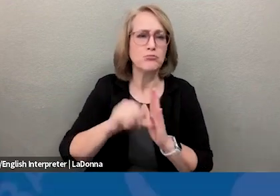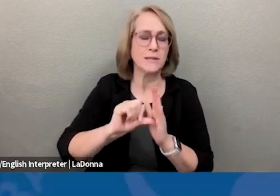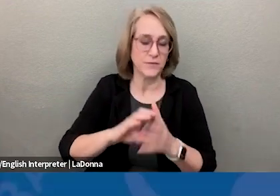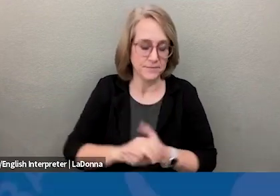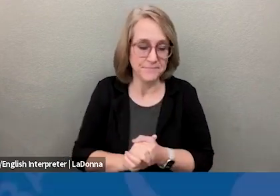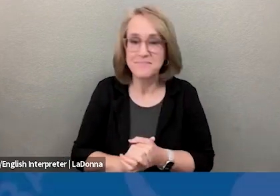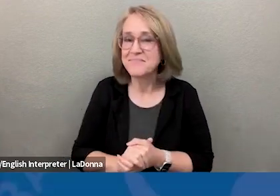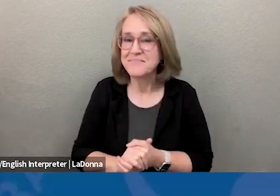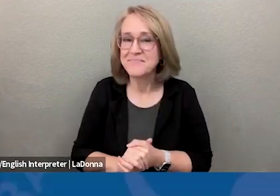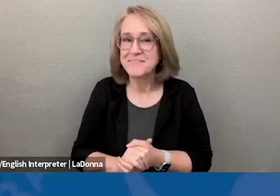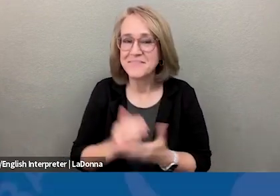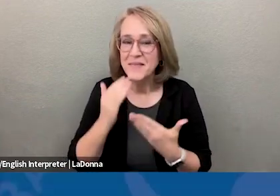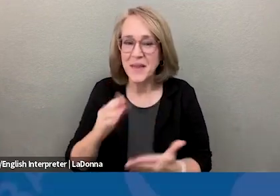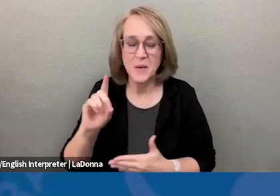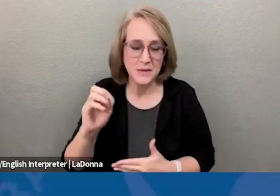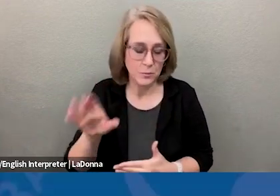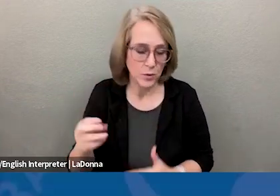Thank you, Deborah.